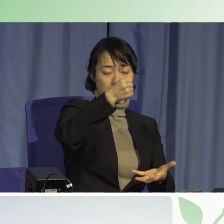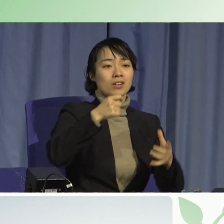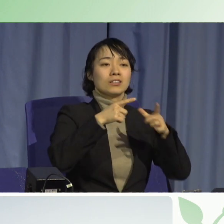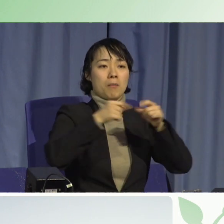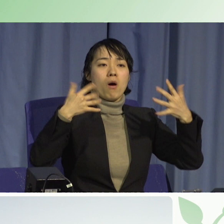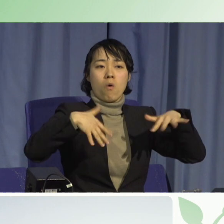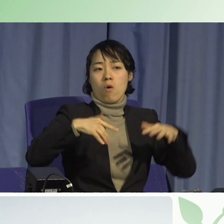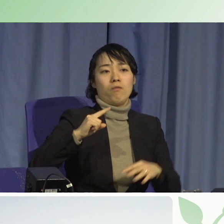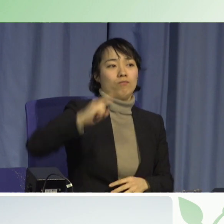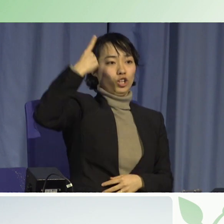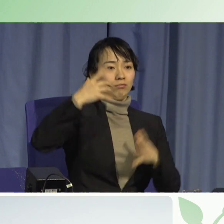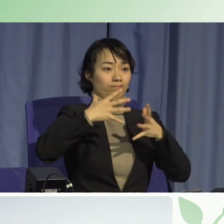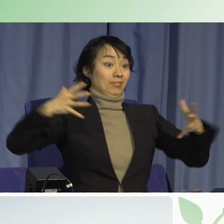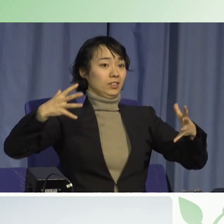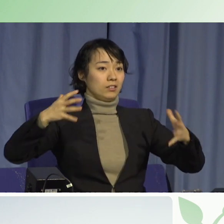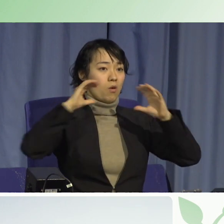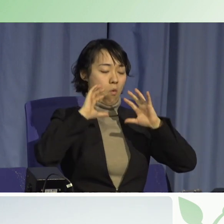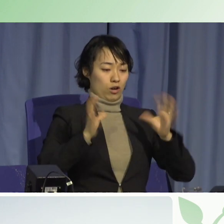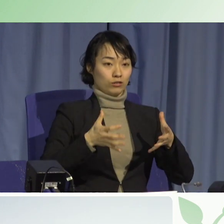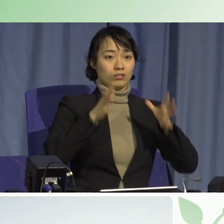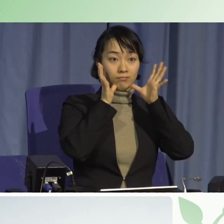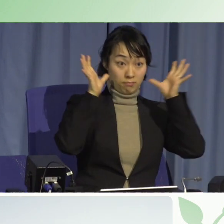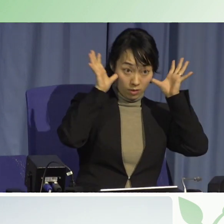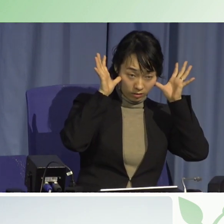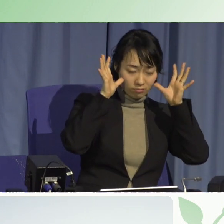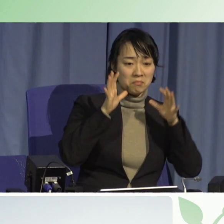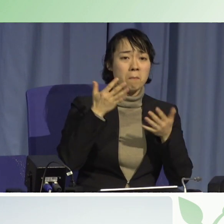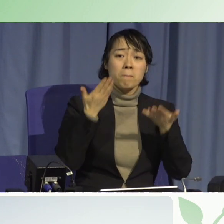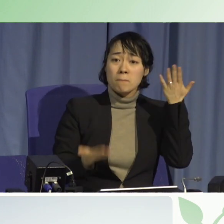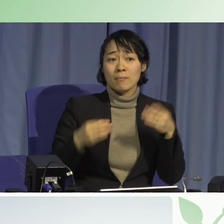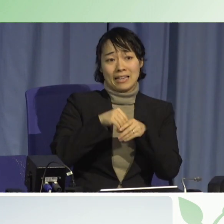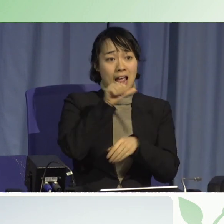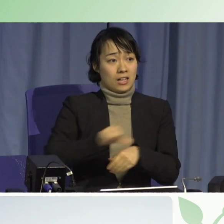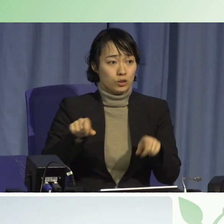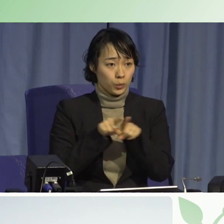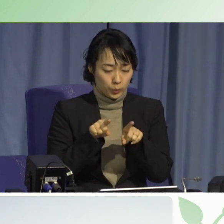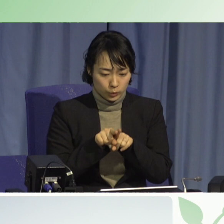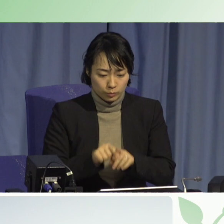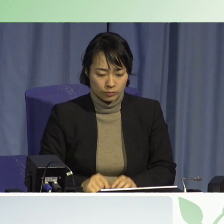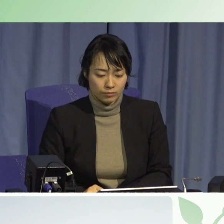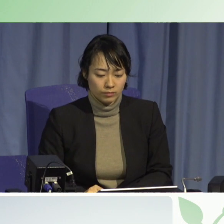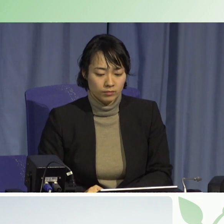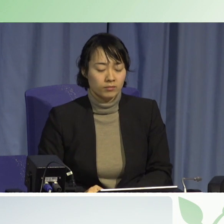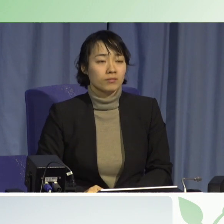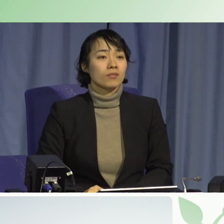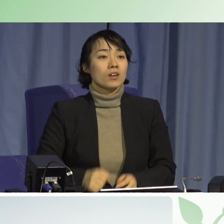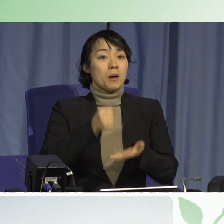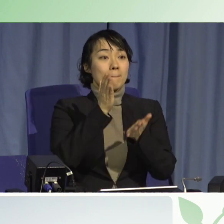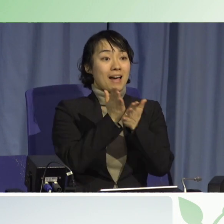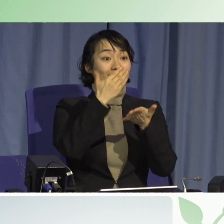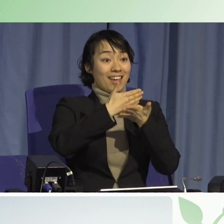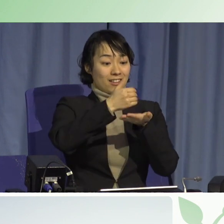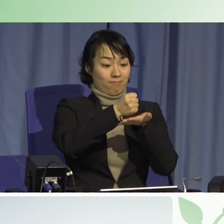Our organization is one of the largest private foundation in Japan, maybe in Asia as well.